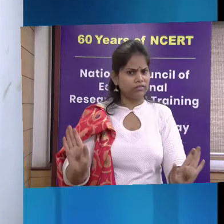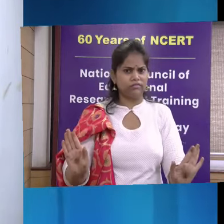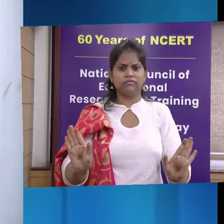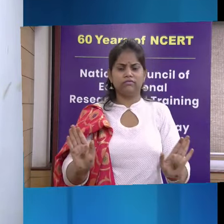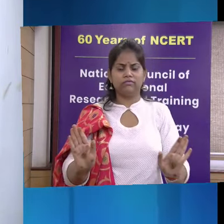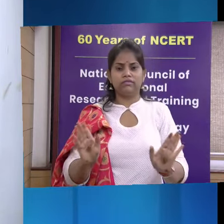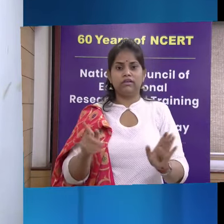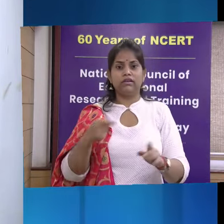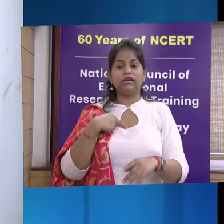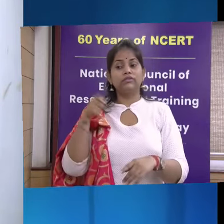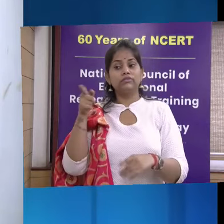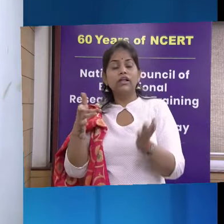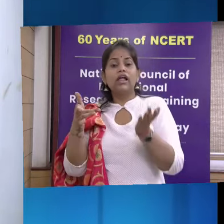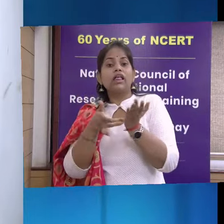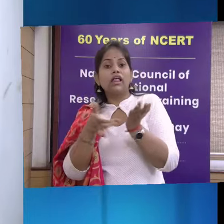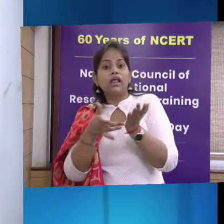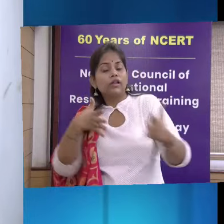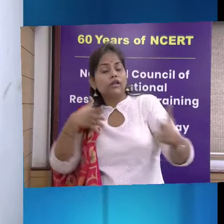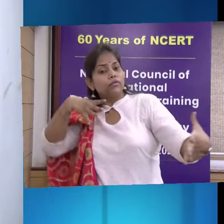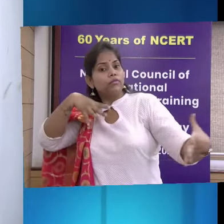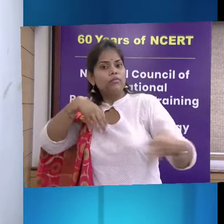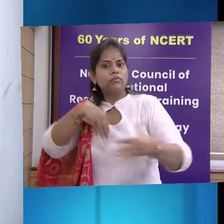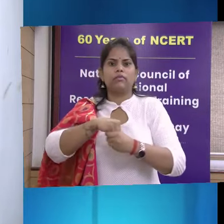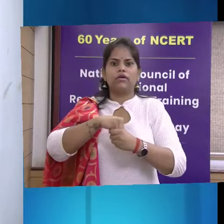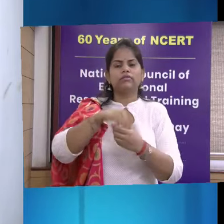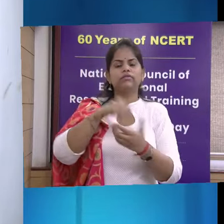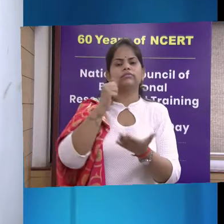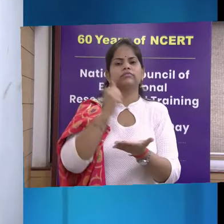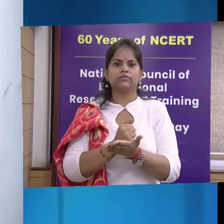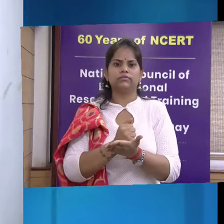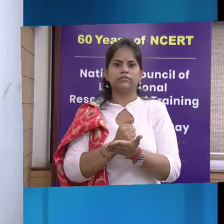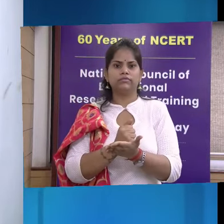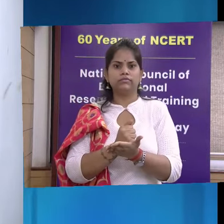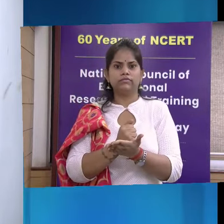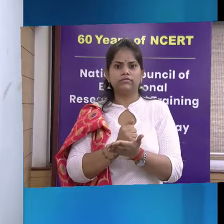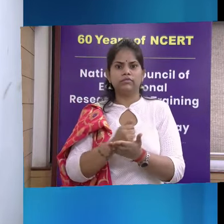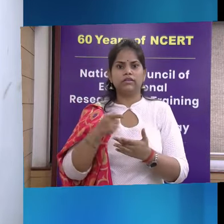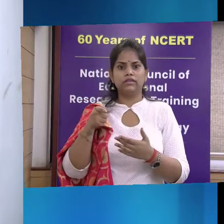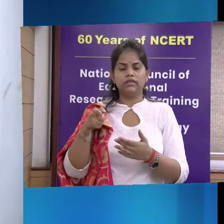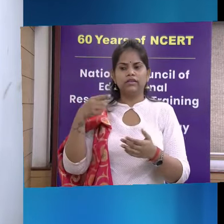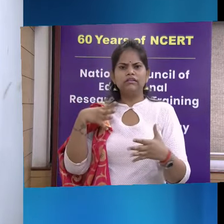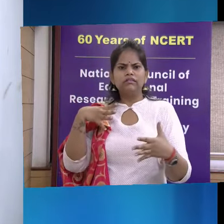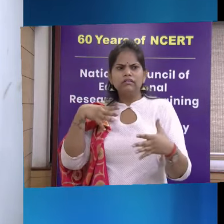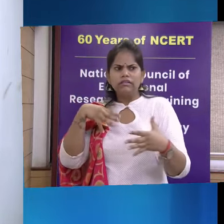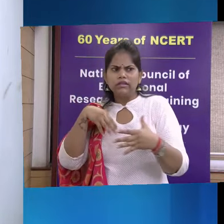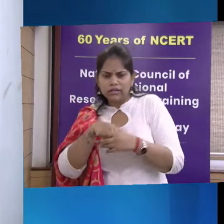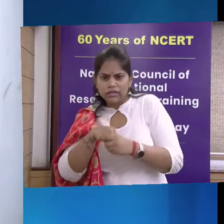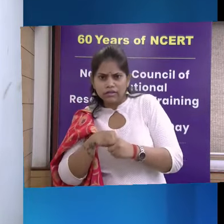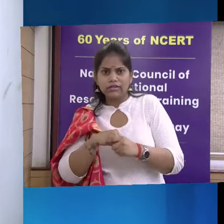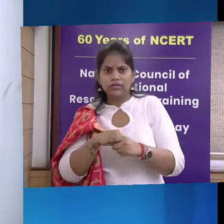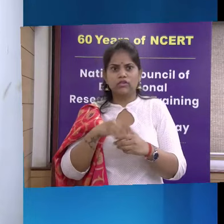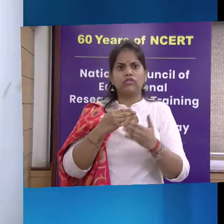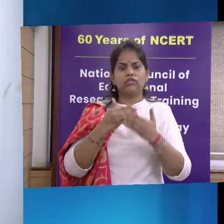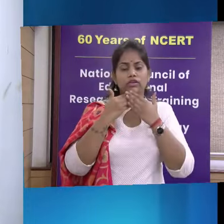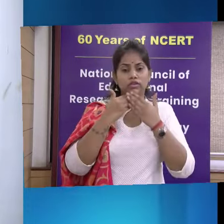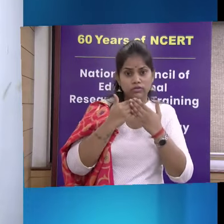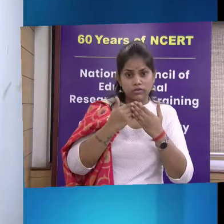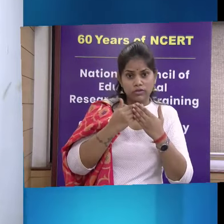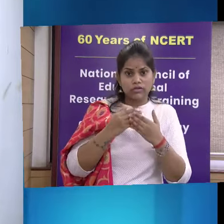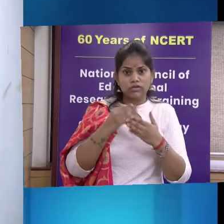the technology. Integration of the education and occupation is also